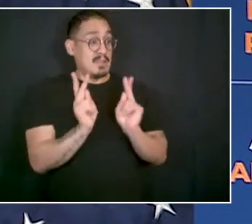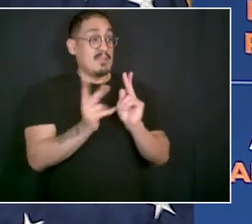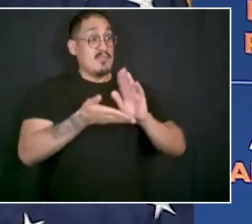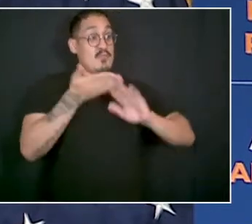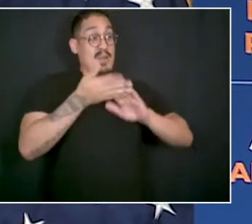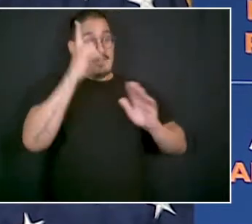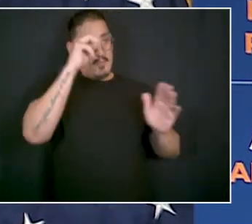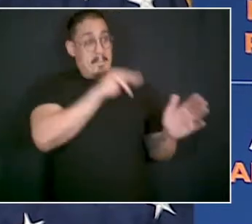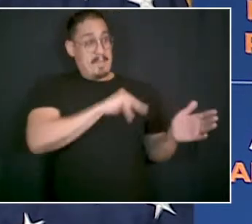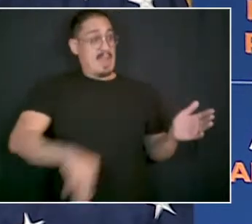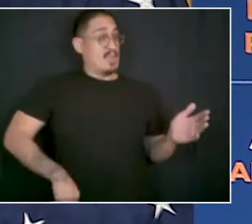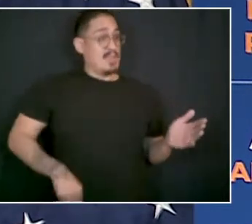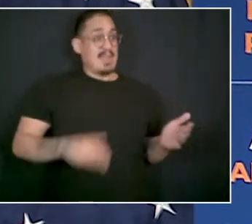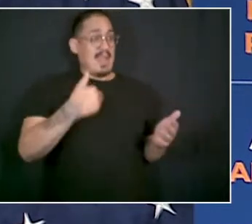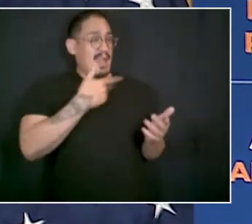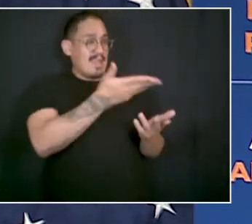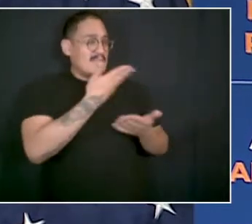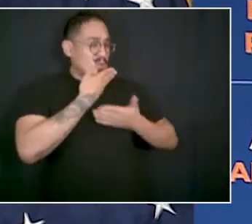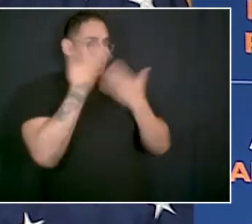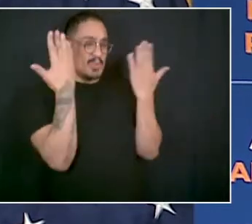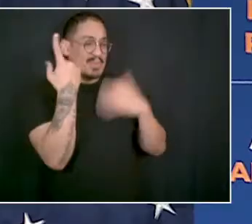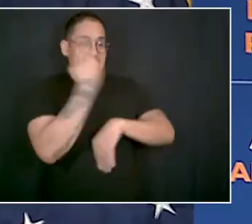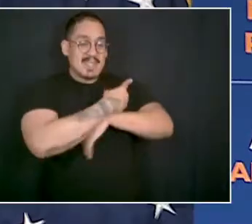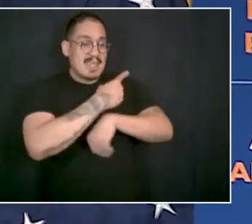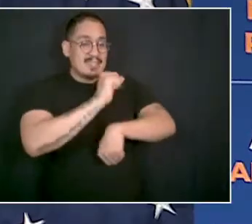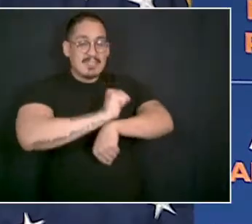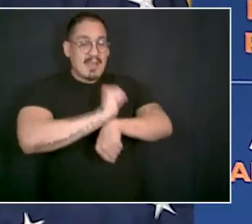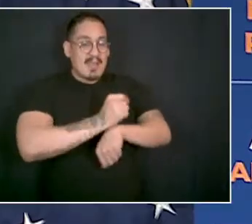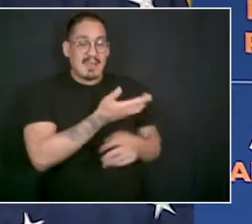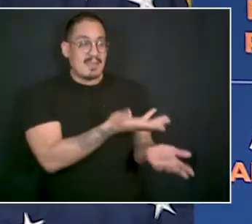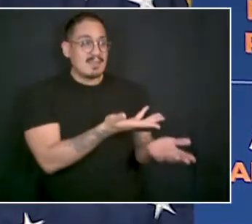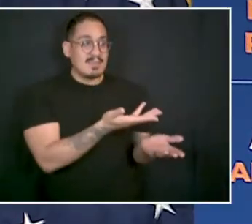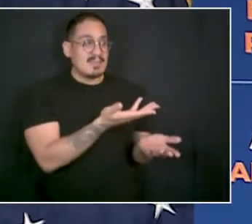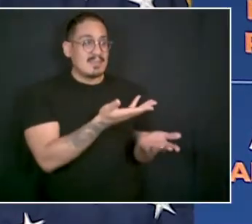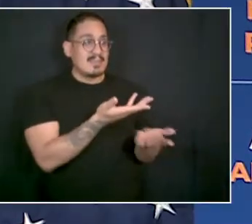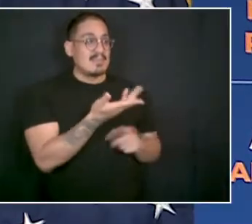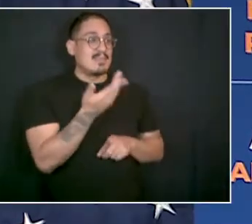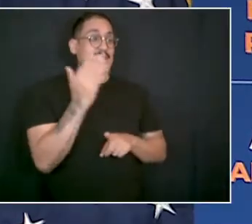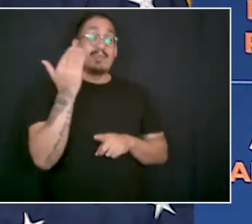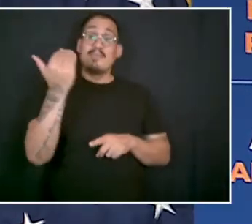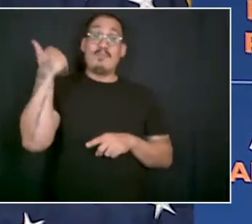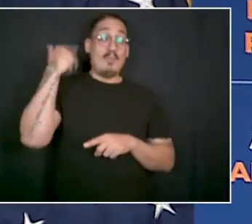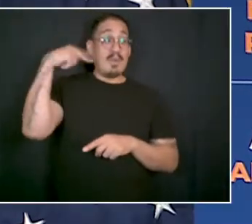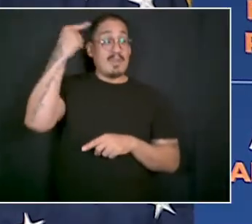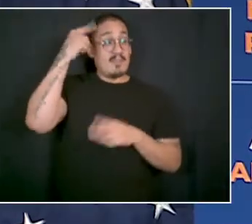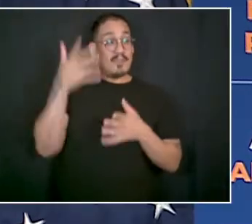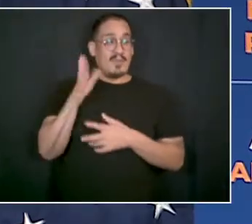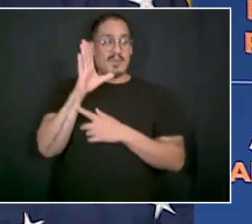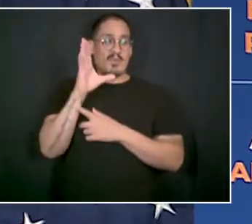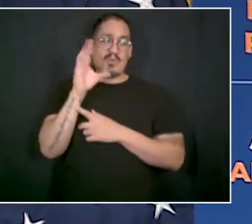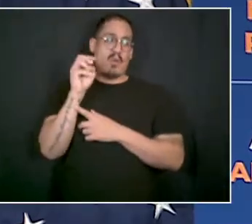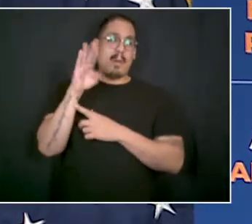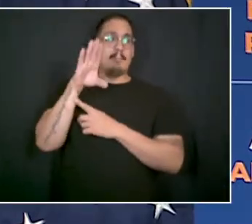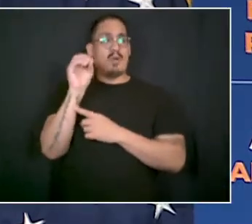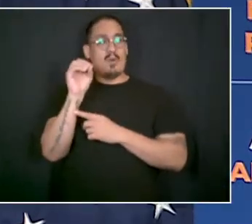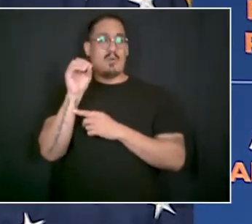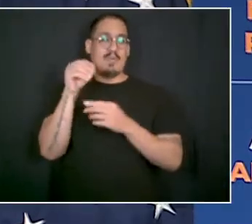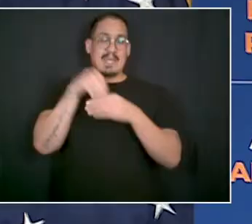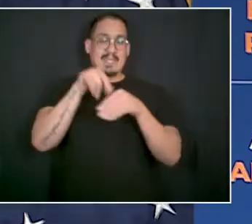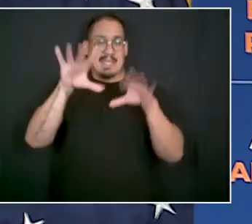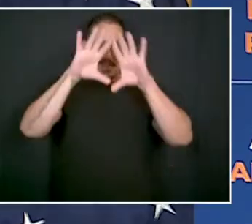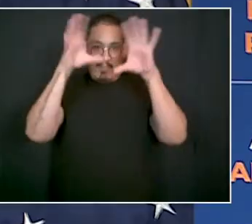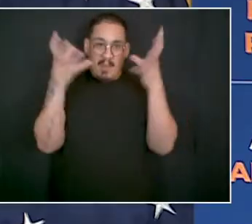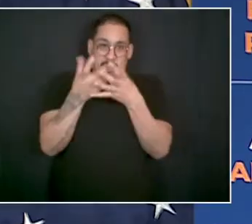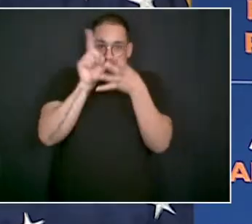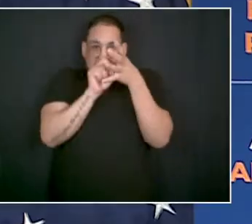Cuomo is running, former Governor Cuomo is running, he's in this bubble. You can't even get near him. He's not doing this. You know, you can't even get